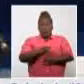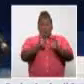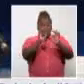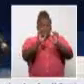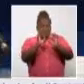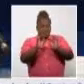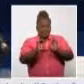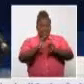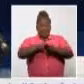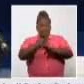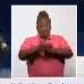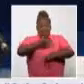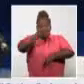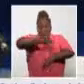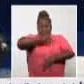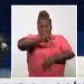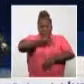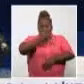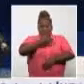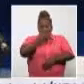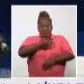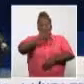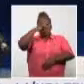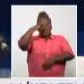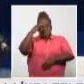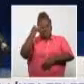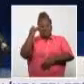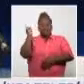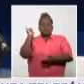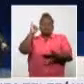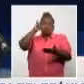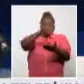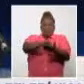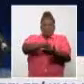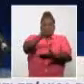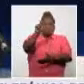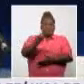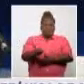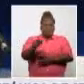Mexico and other countries.